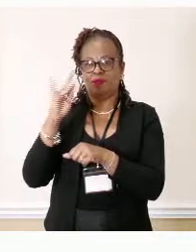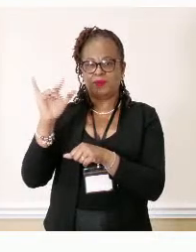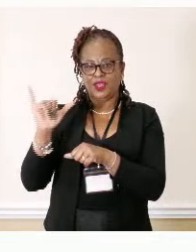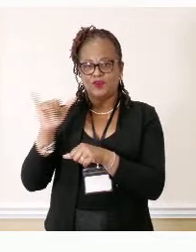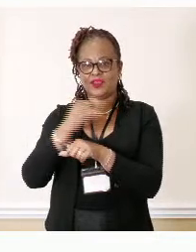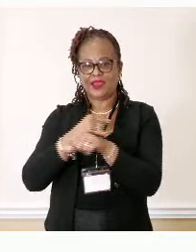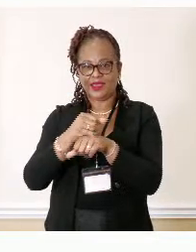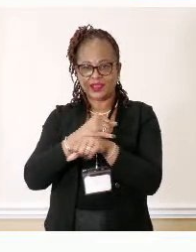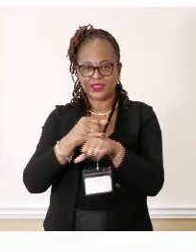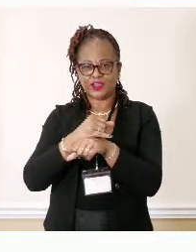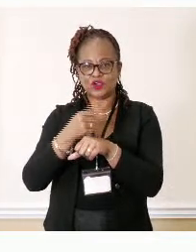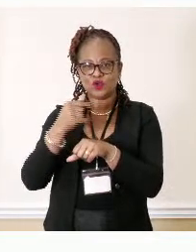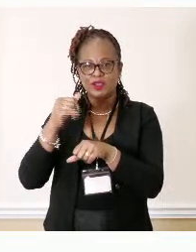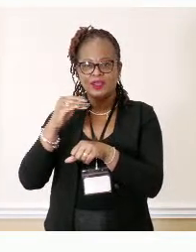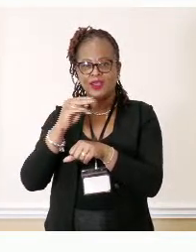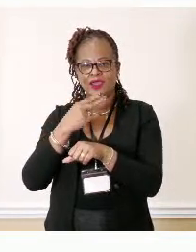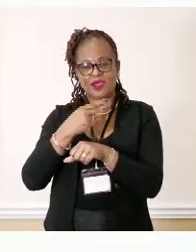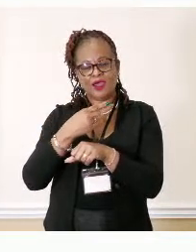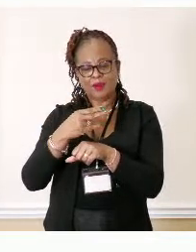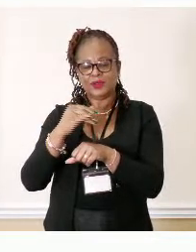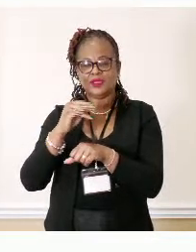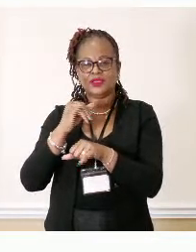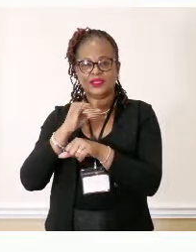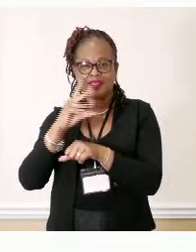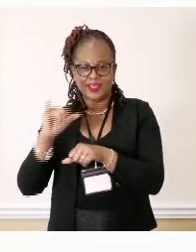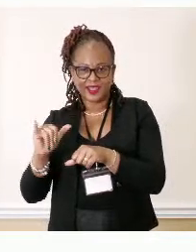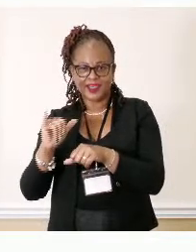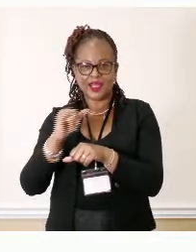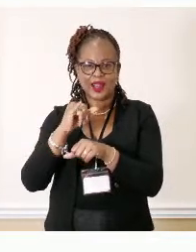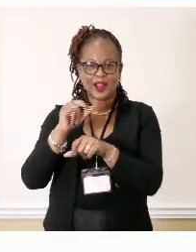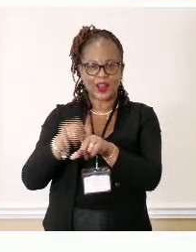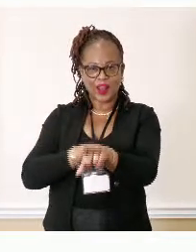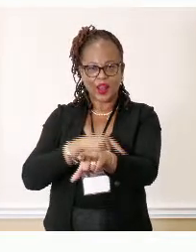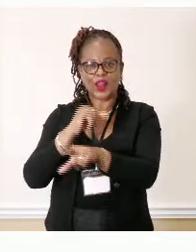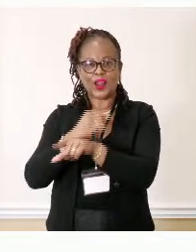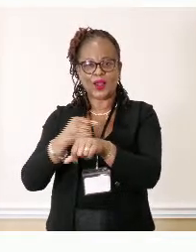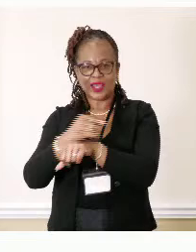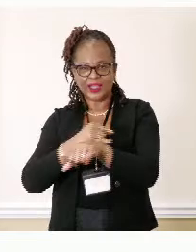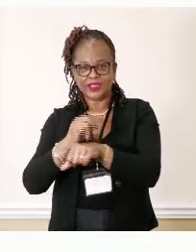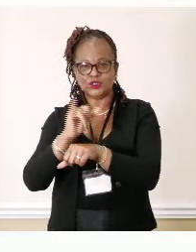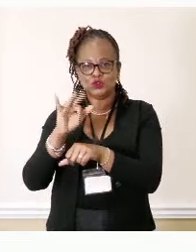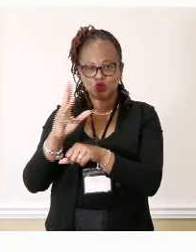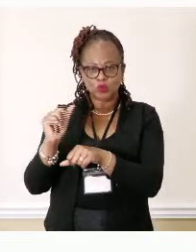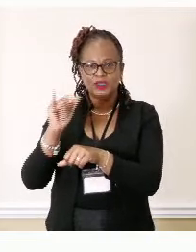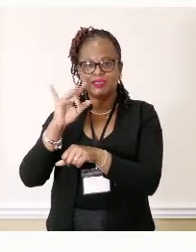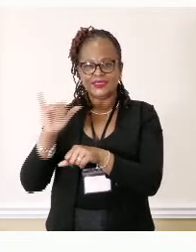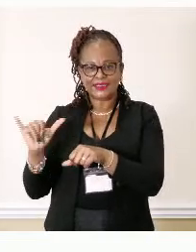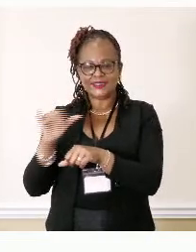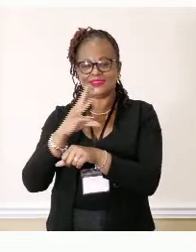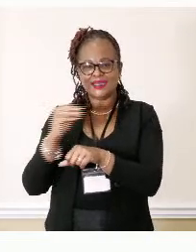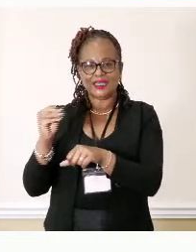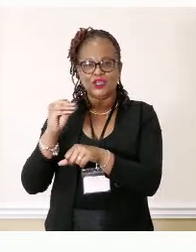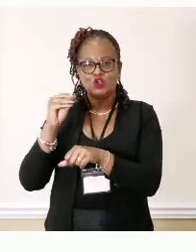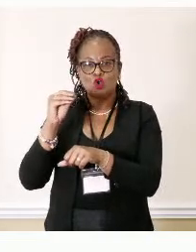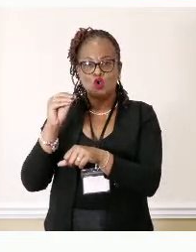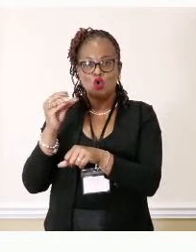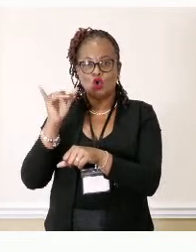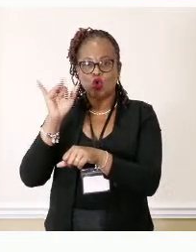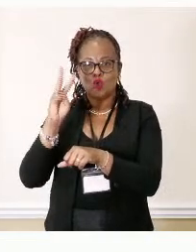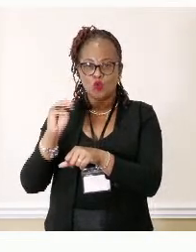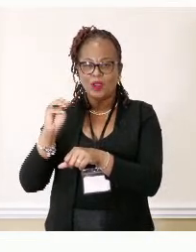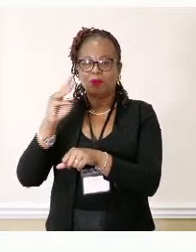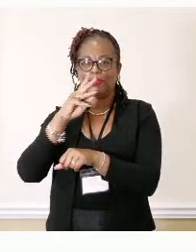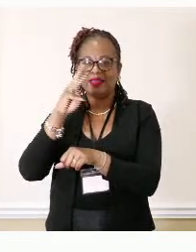Islands, Great Harbor Key, Cat Island, San Salvador, and Long Island, Exuma Keys, and Rum Key.